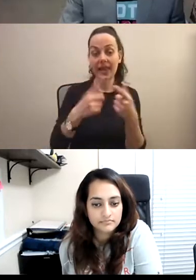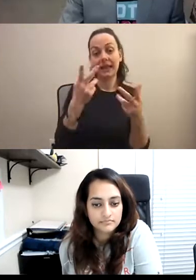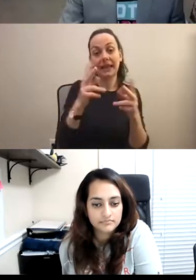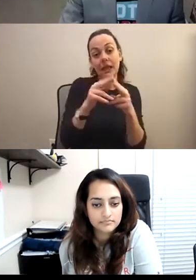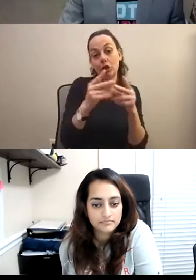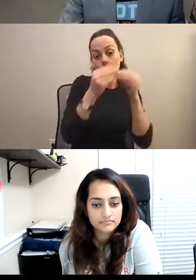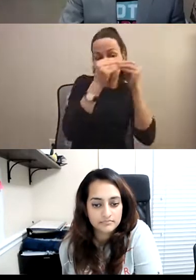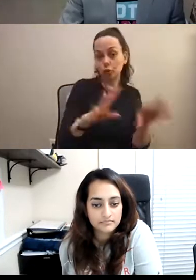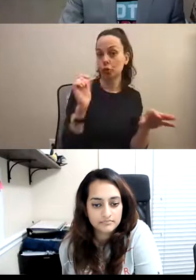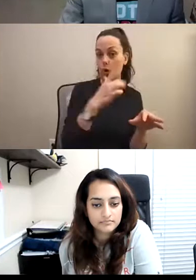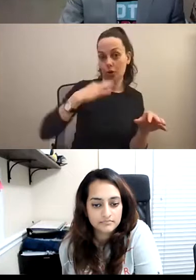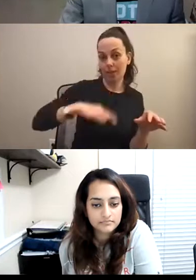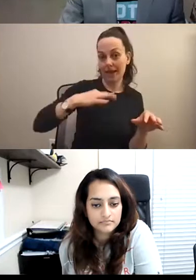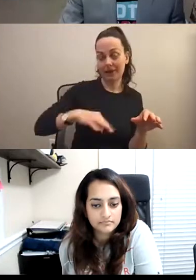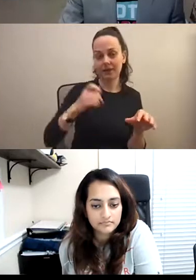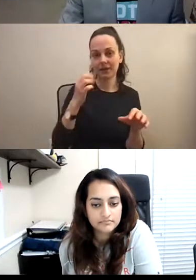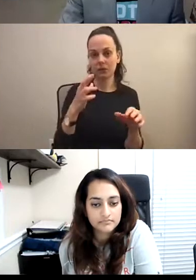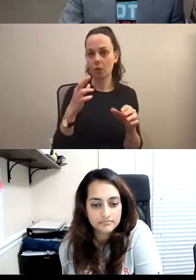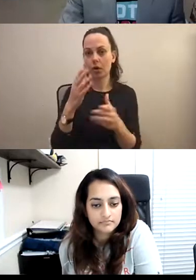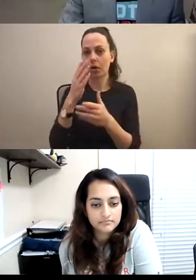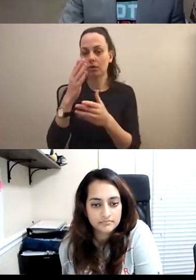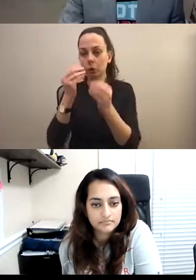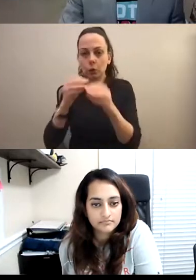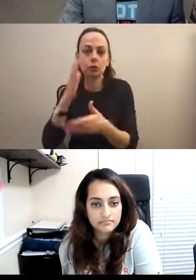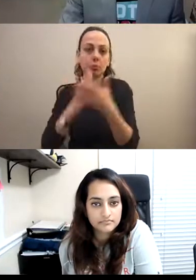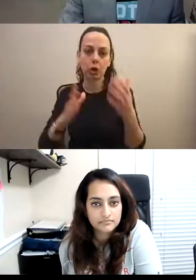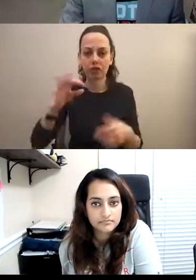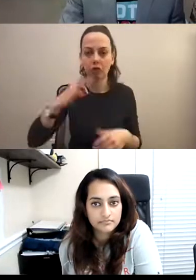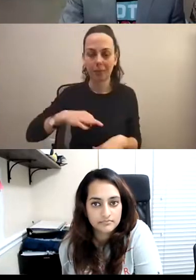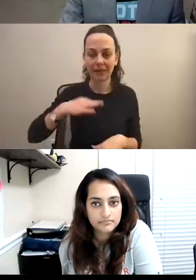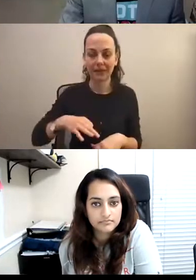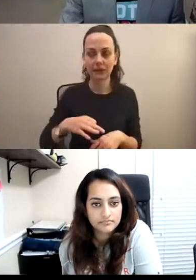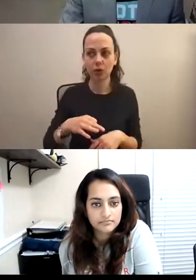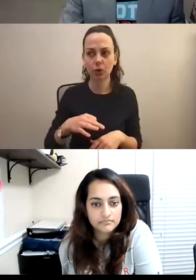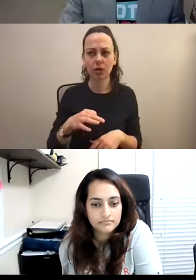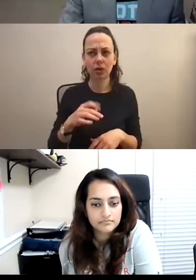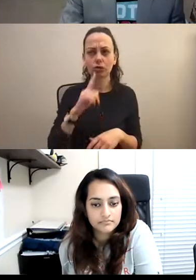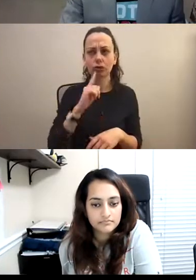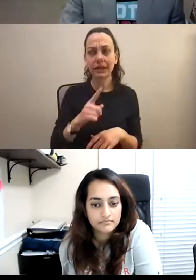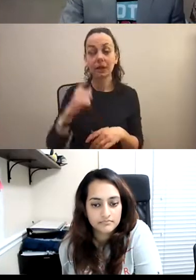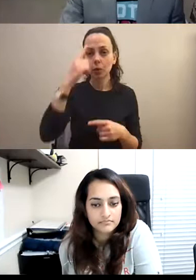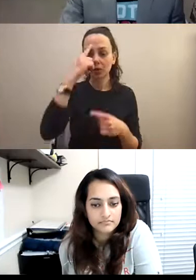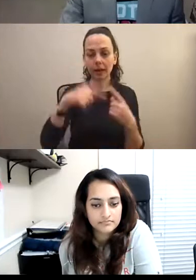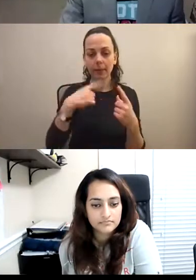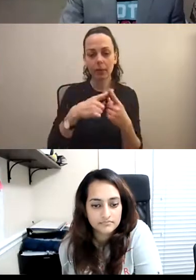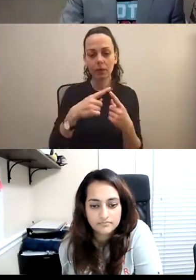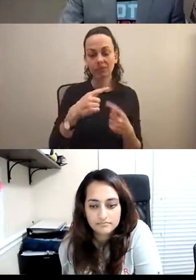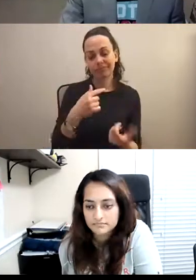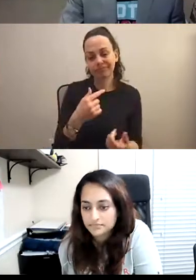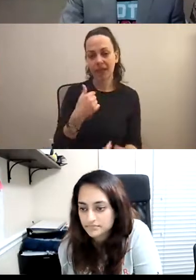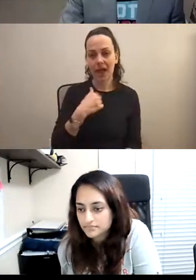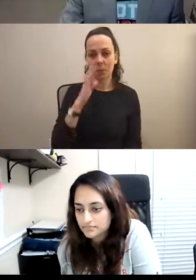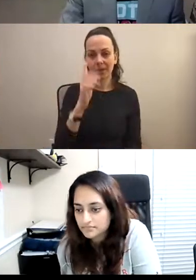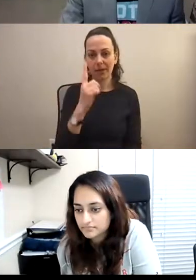altogether. I think it's really something that makes a lot of us think, well, I'm going to be alone forever because I simply